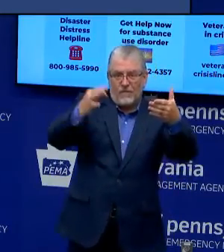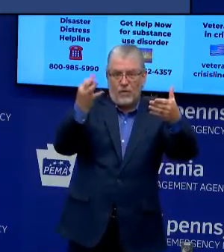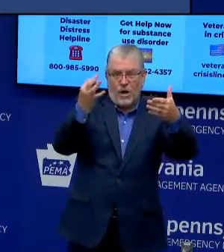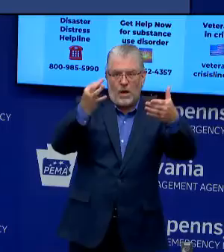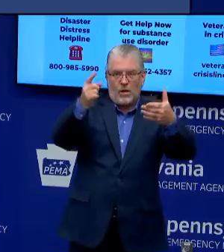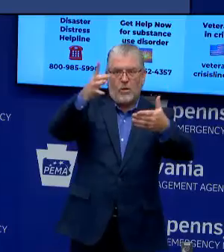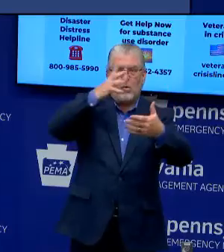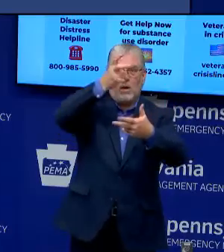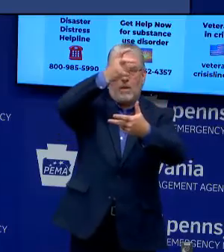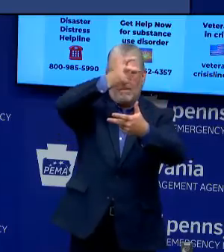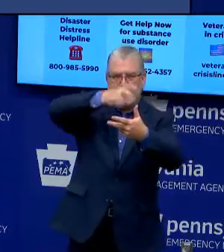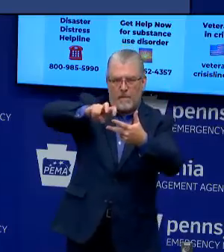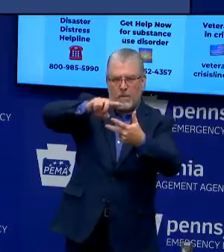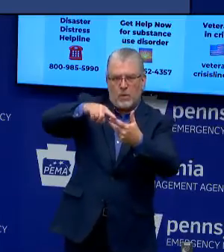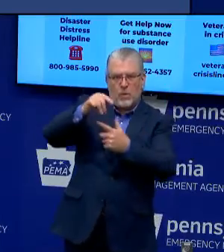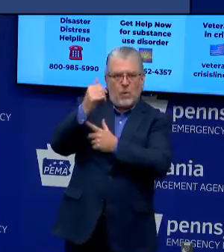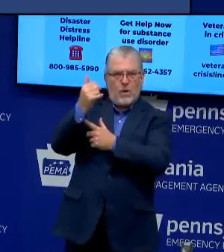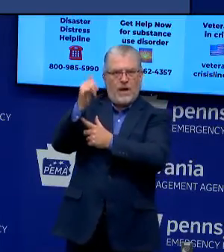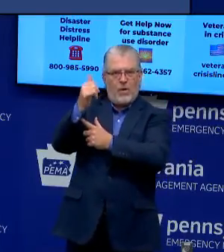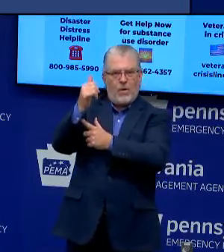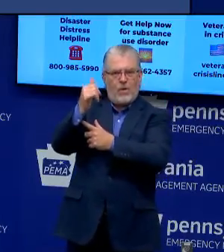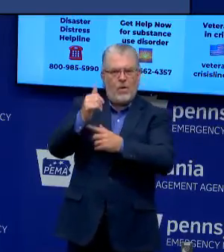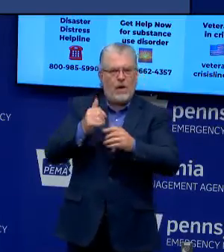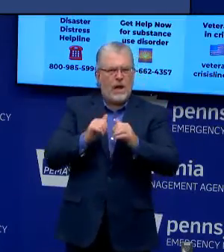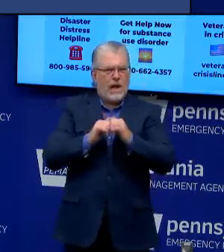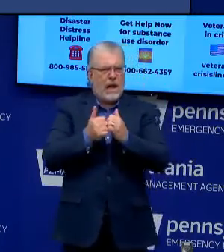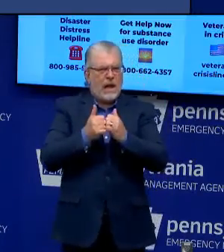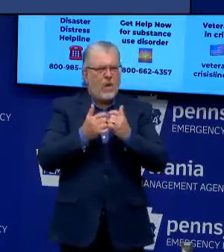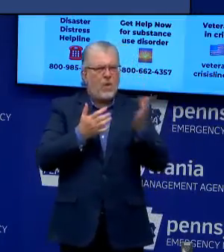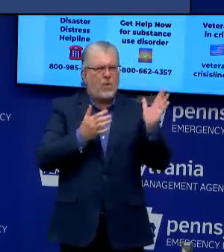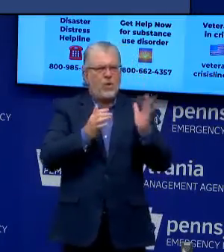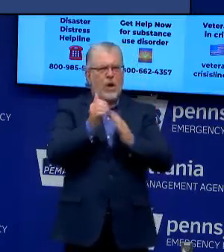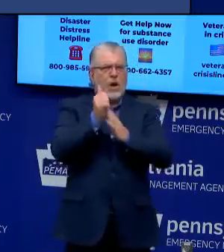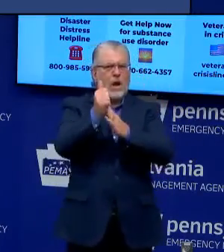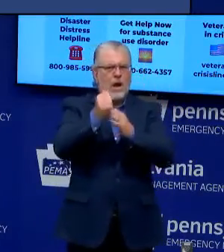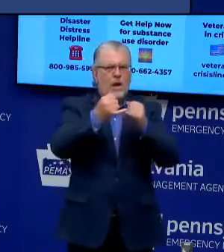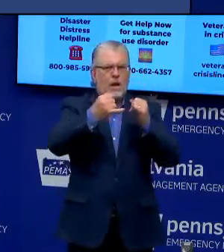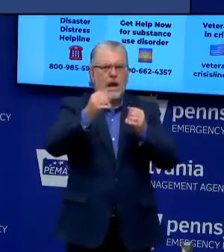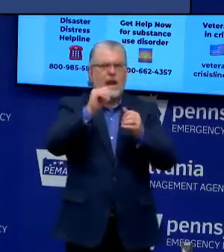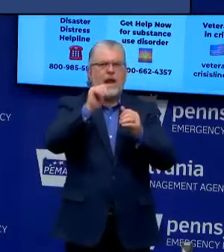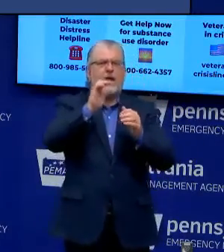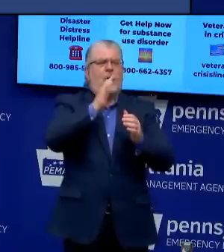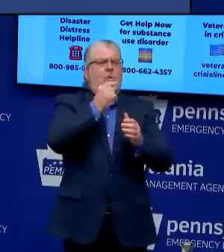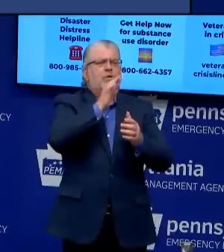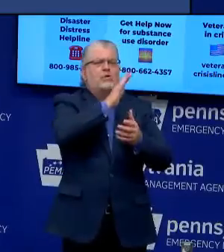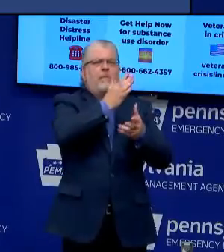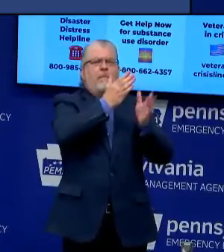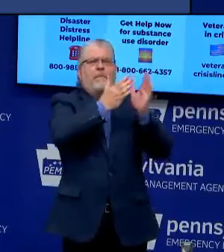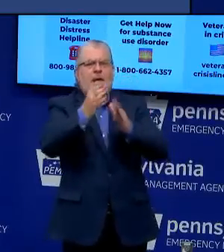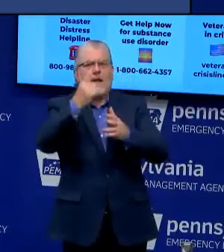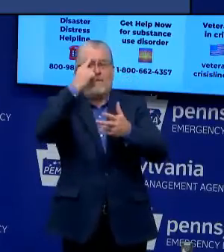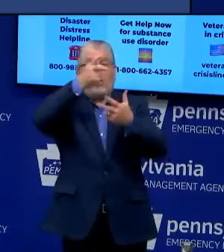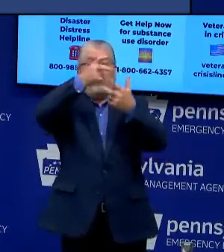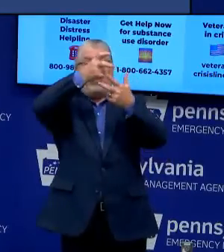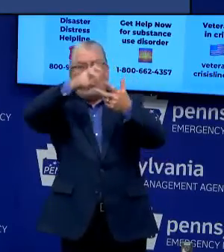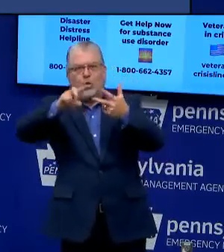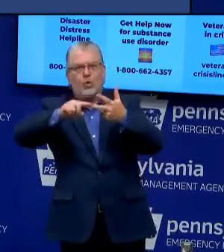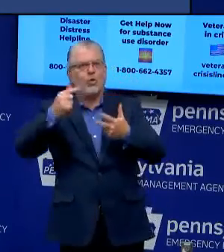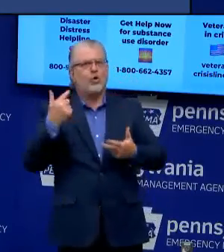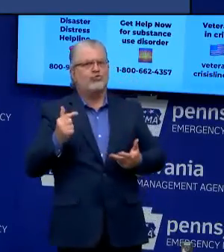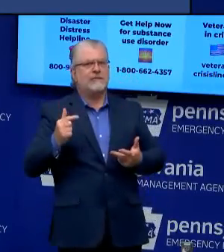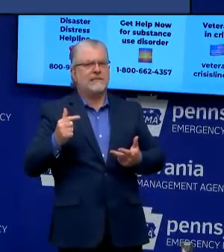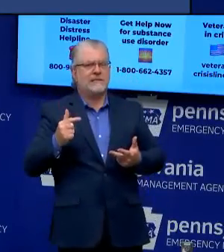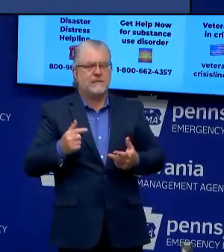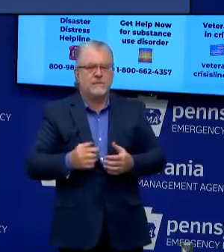green? Who's in charge of making that decision? Well, so right now we're concentrating on which counties and